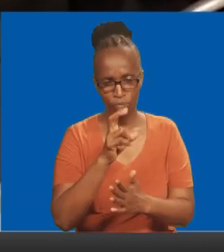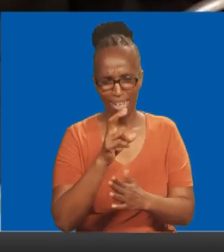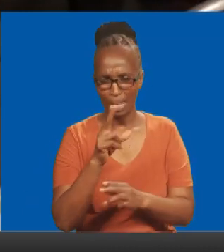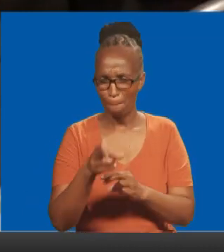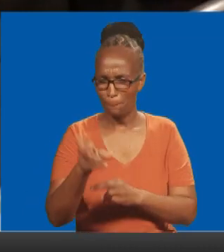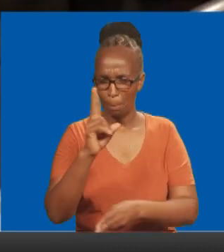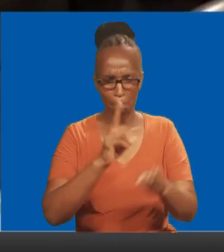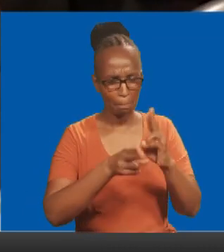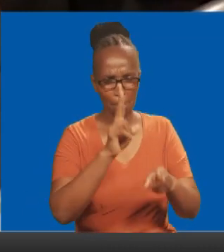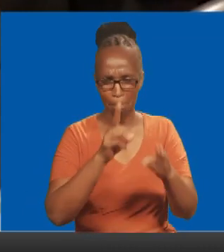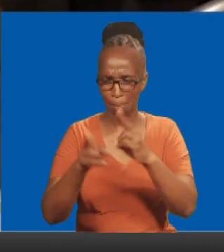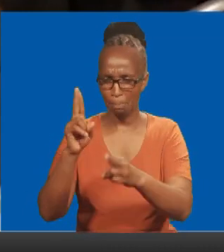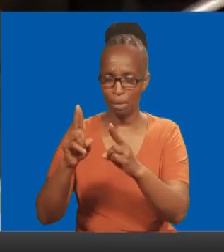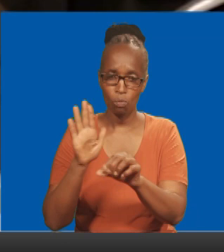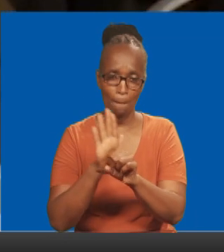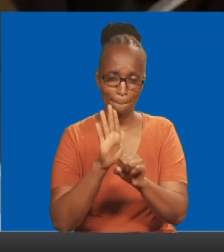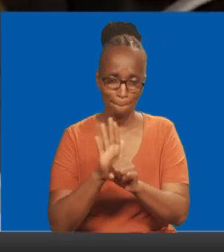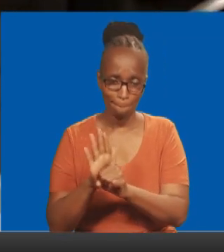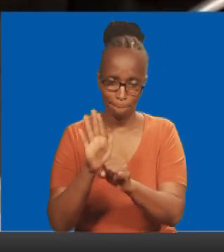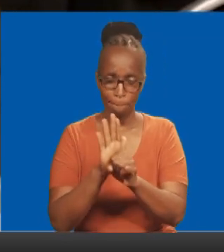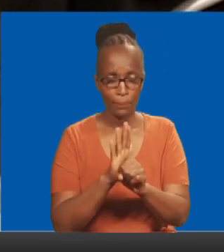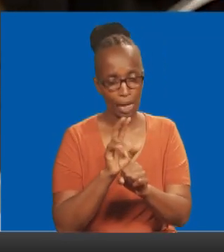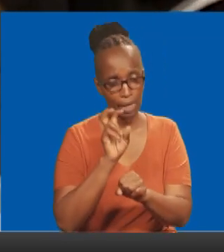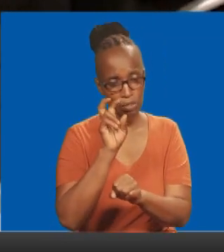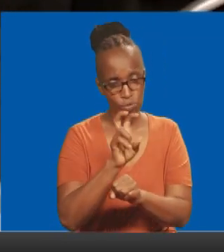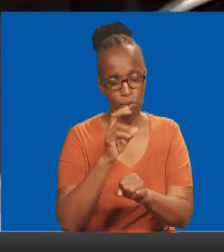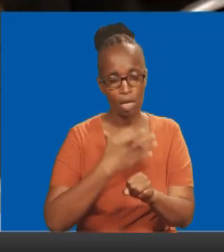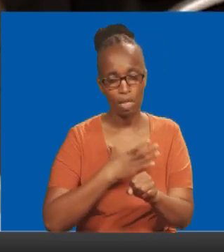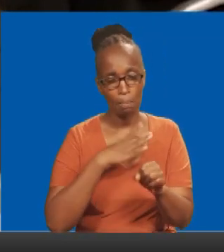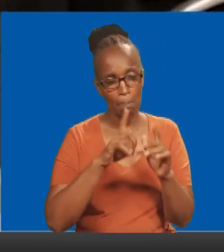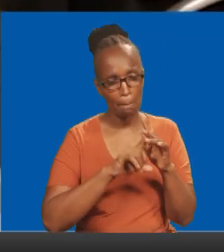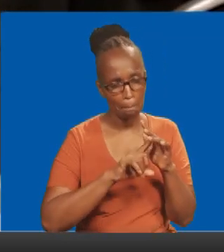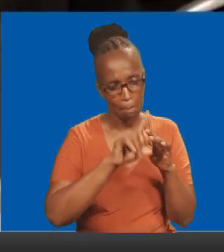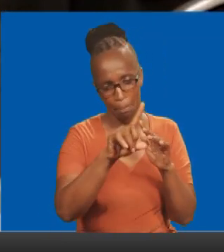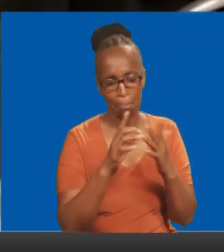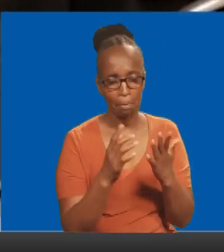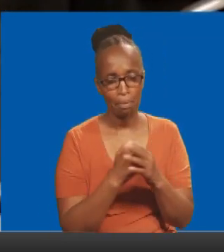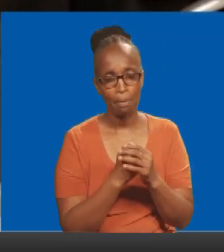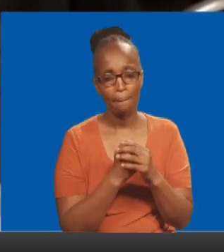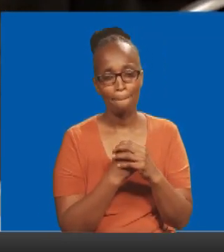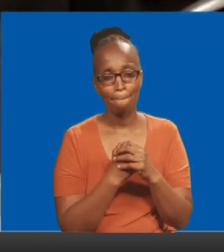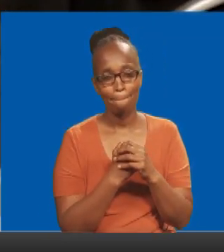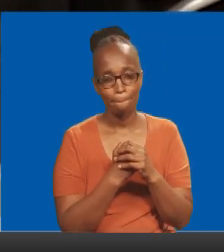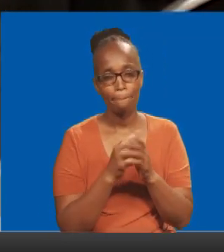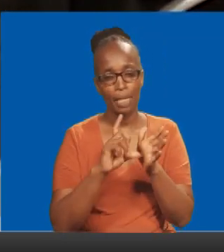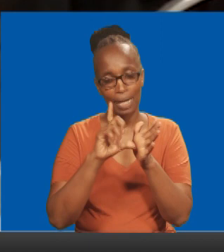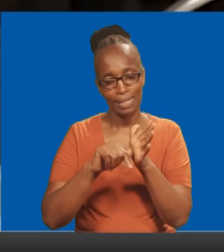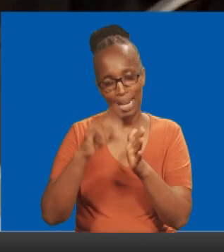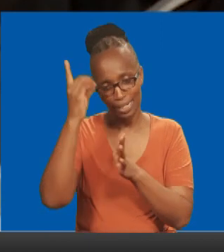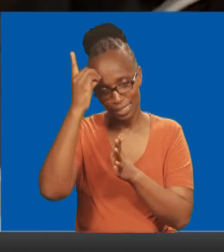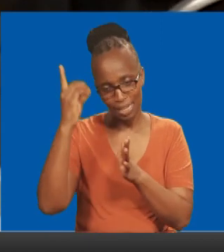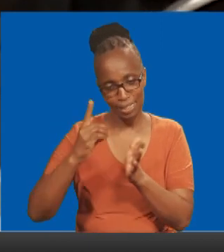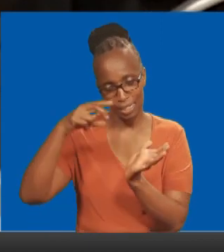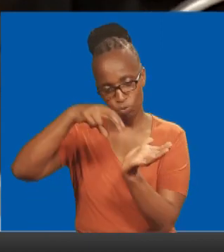nikaona ni kama risasi imesidi sana, na ni kama hao watu wanakimbia towards the direction.